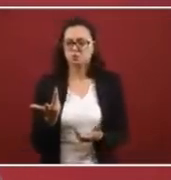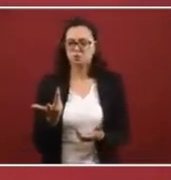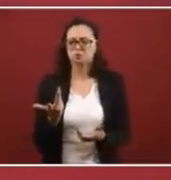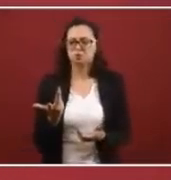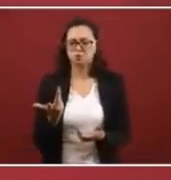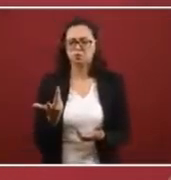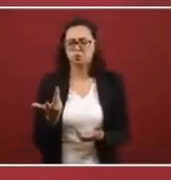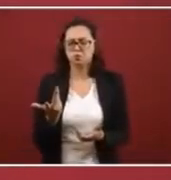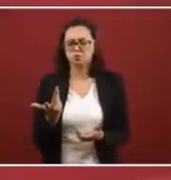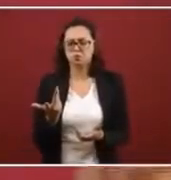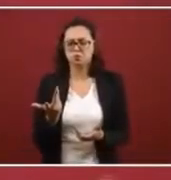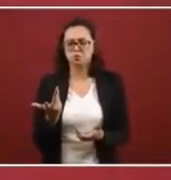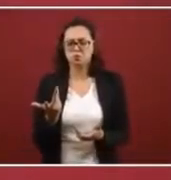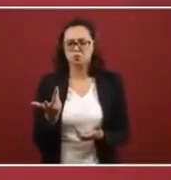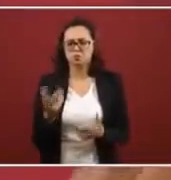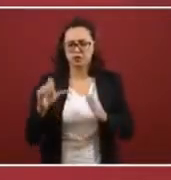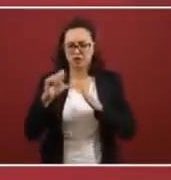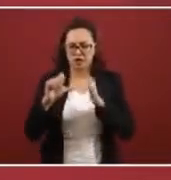once we have